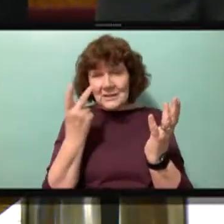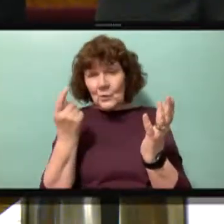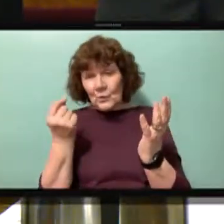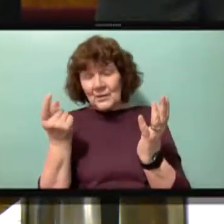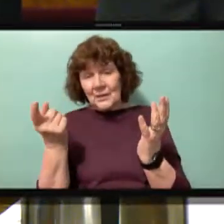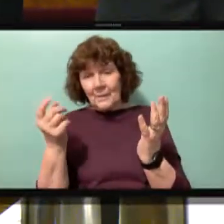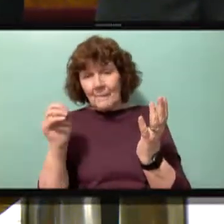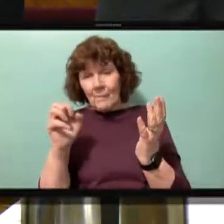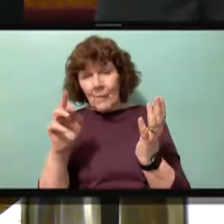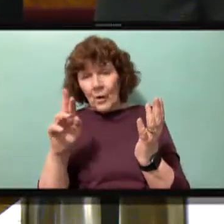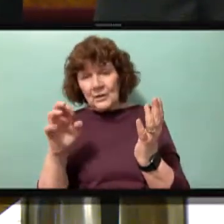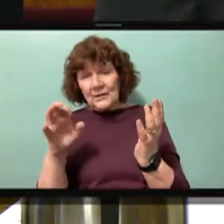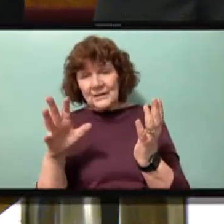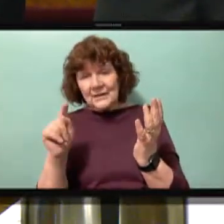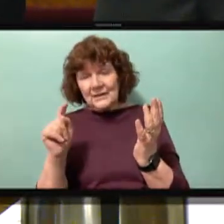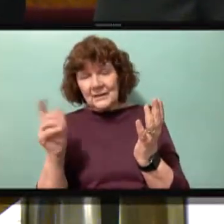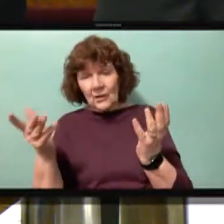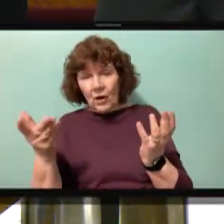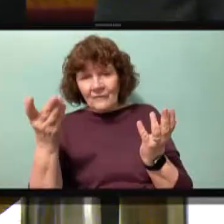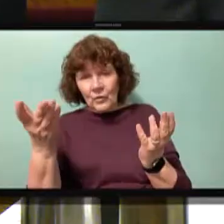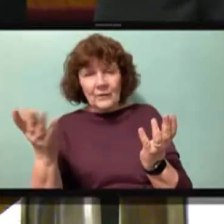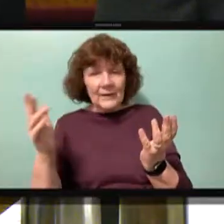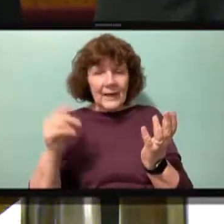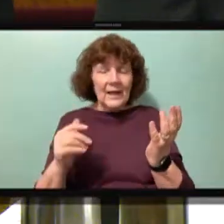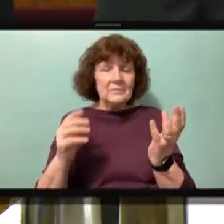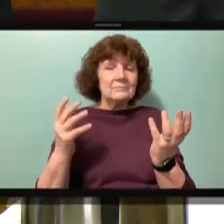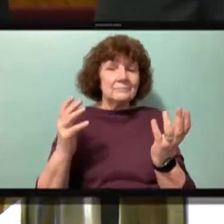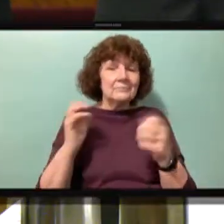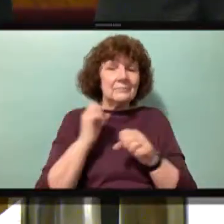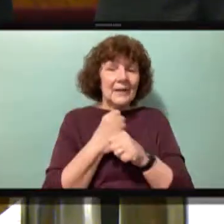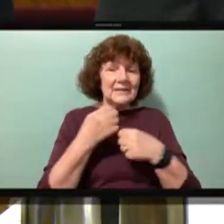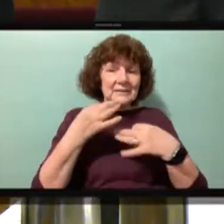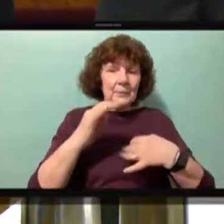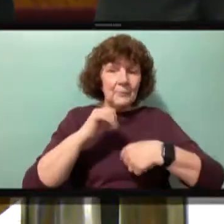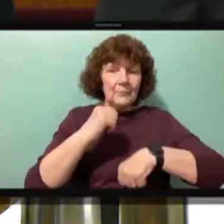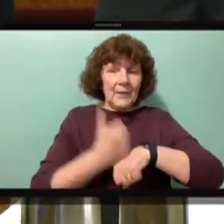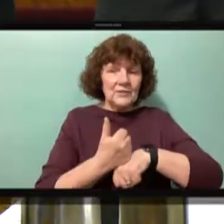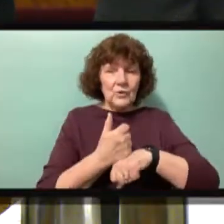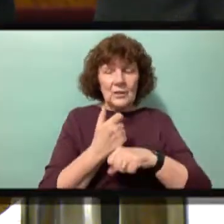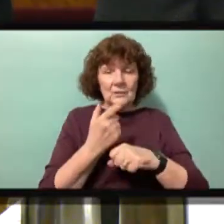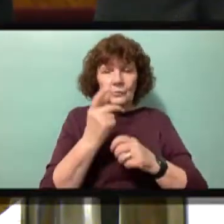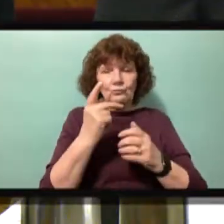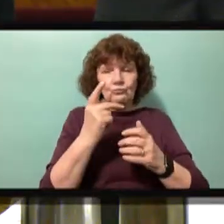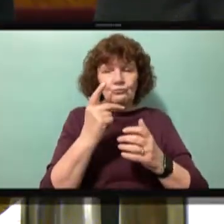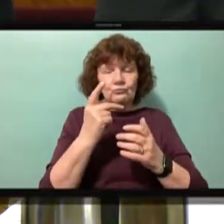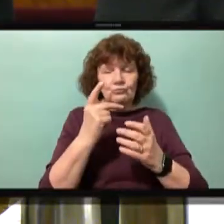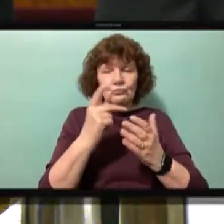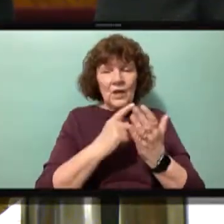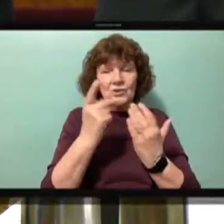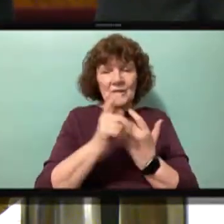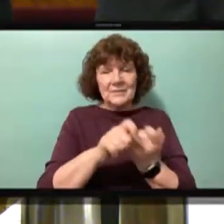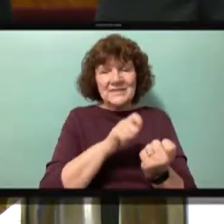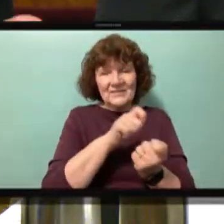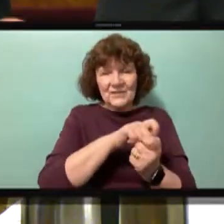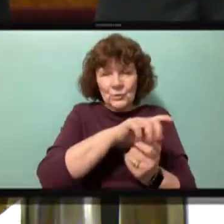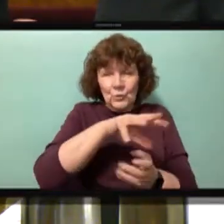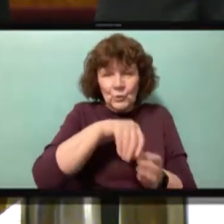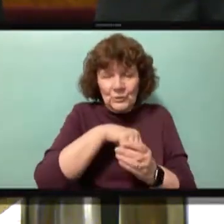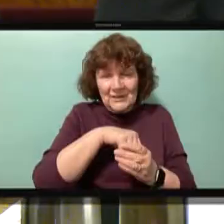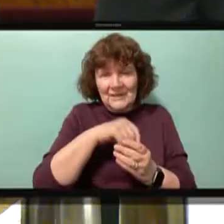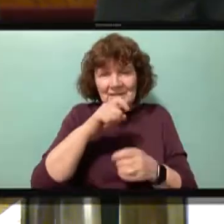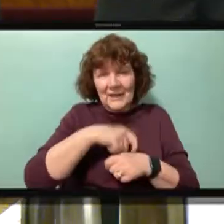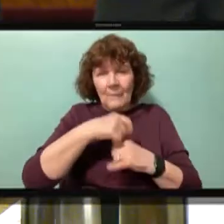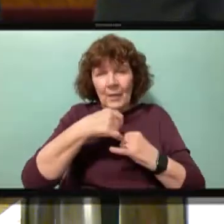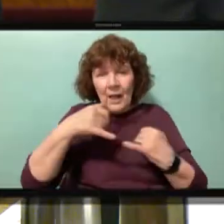can evaluate based on what kind of product, whatever project details are included, any kind of timelines, and